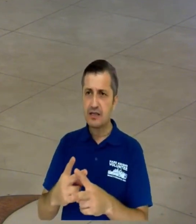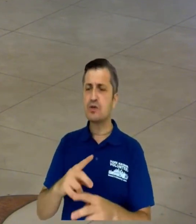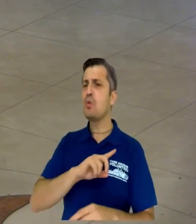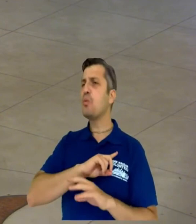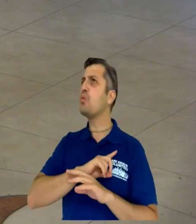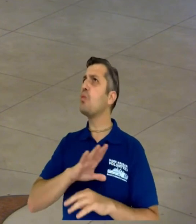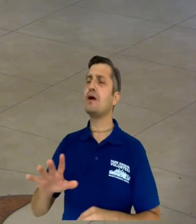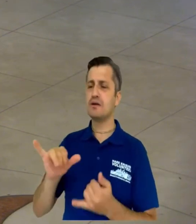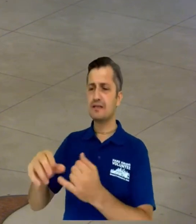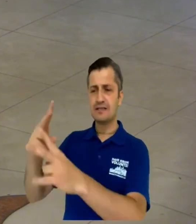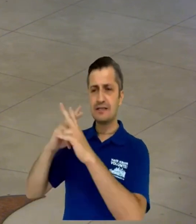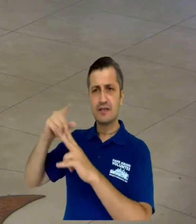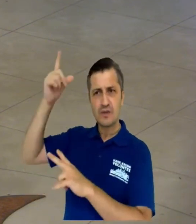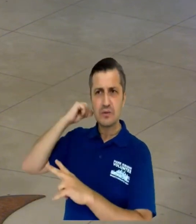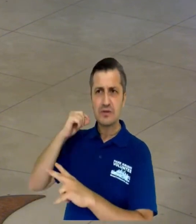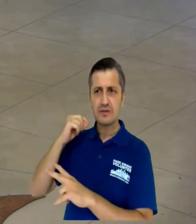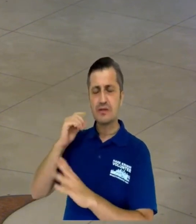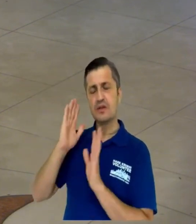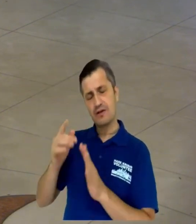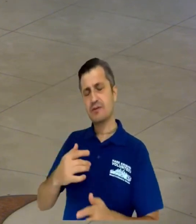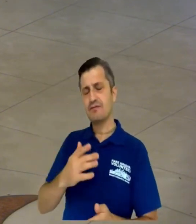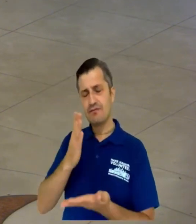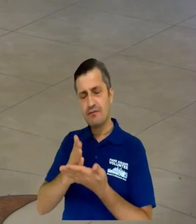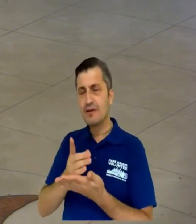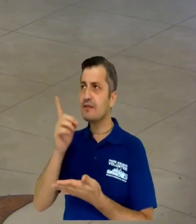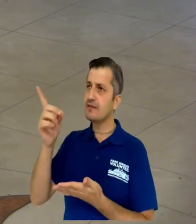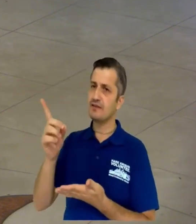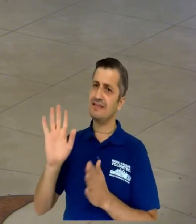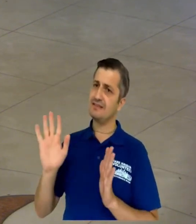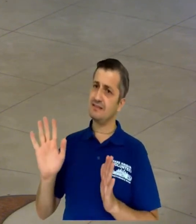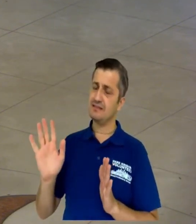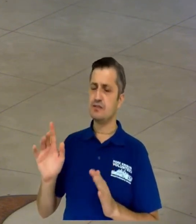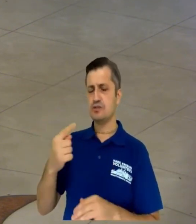have to sincerely engage in his service. Yeah?